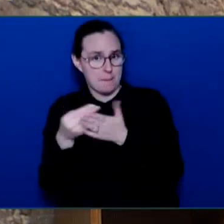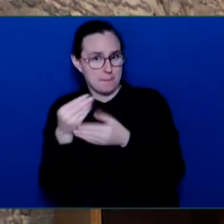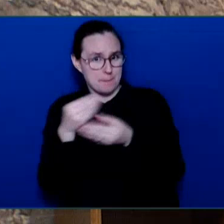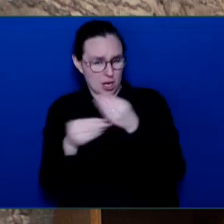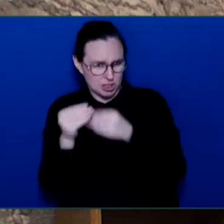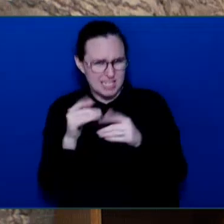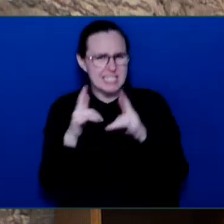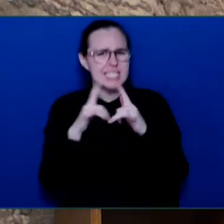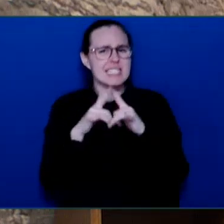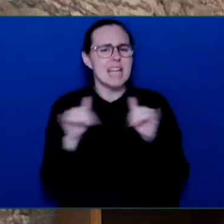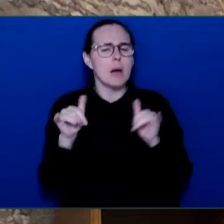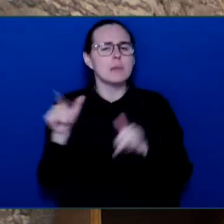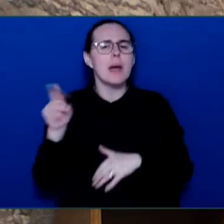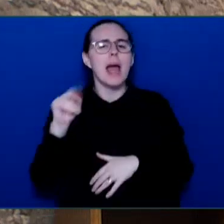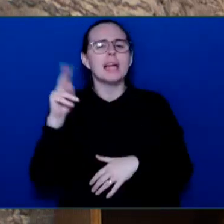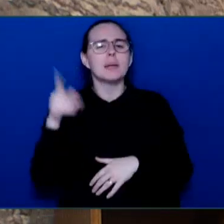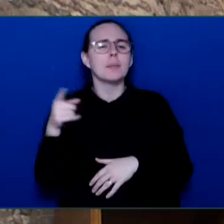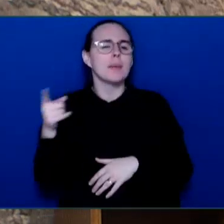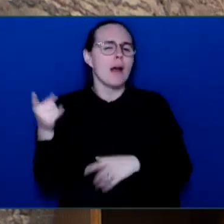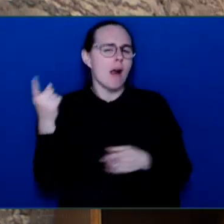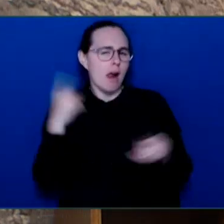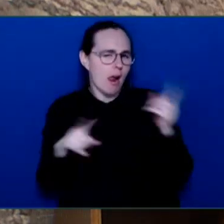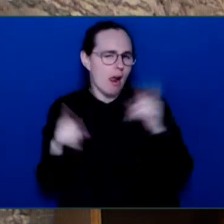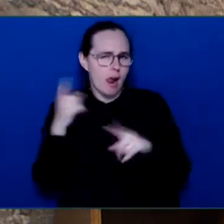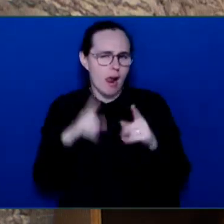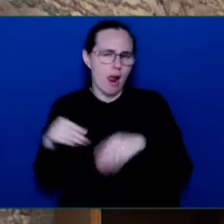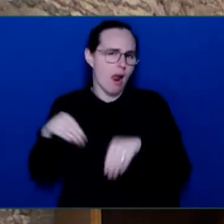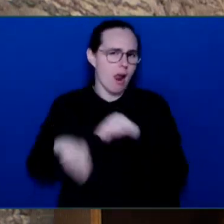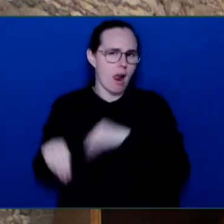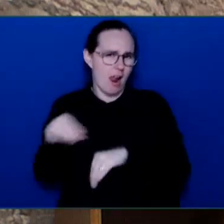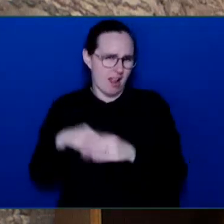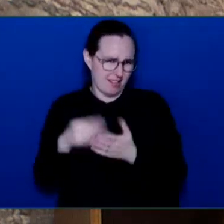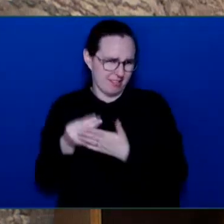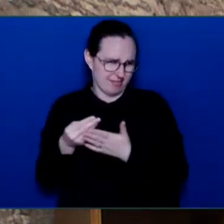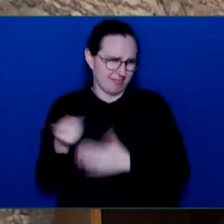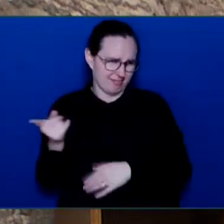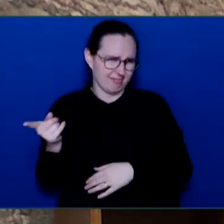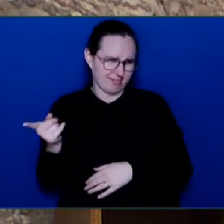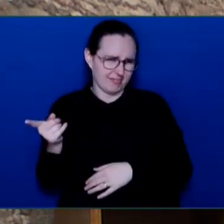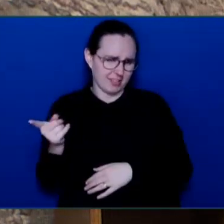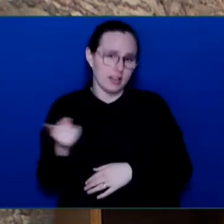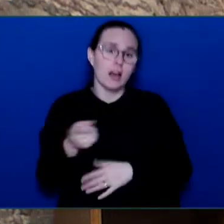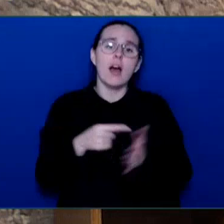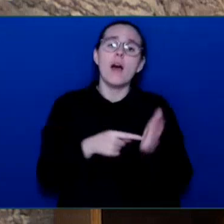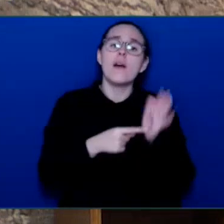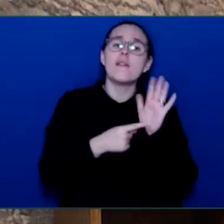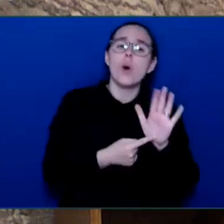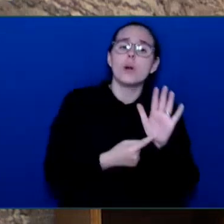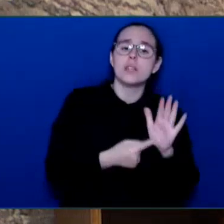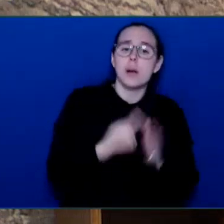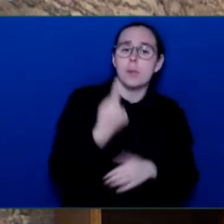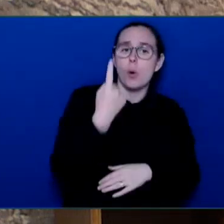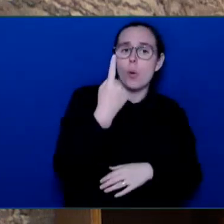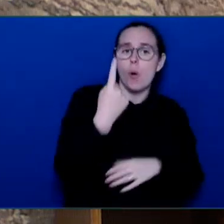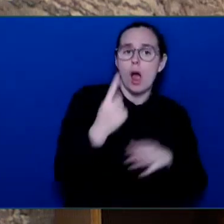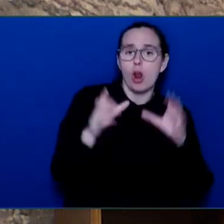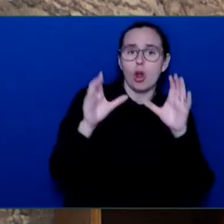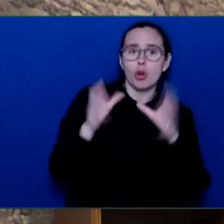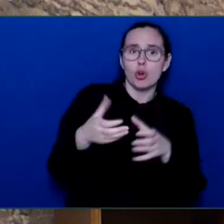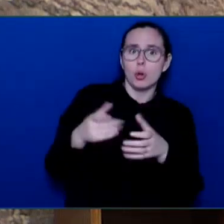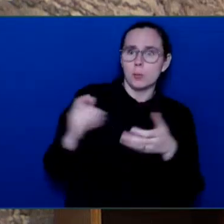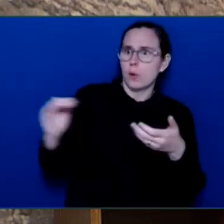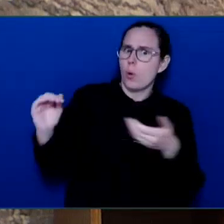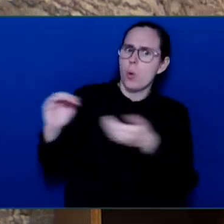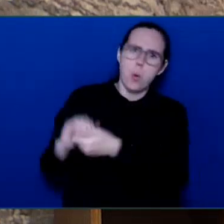the Now Group. This is a group that is closely allied with the NDP that's been reaping substantial fees for spearheading